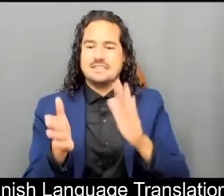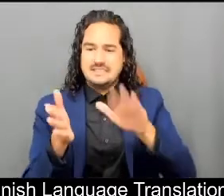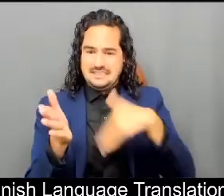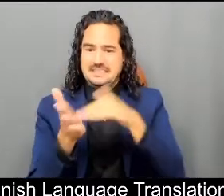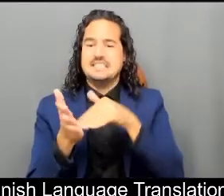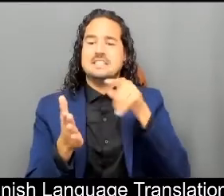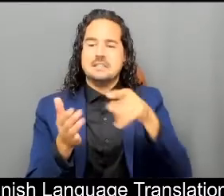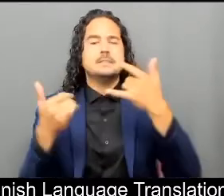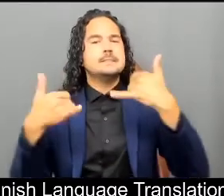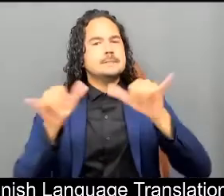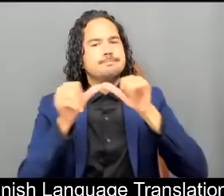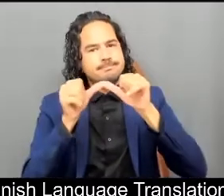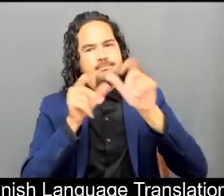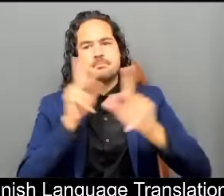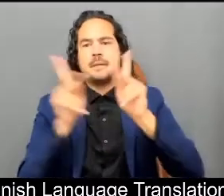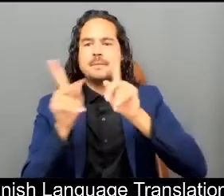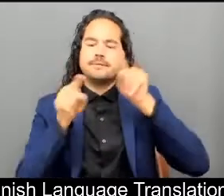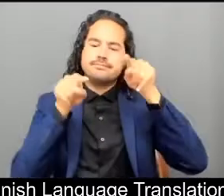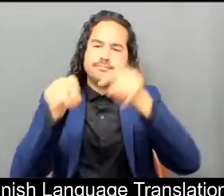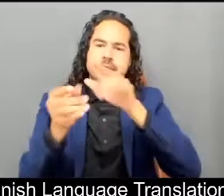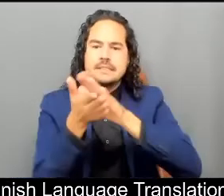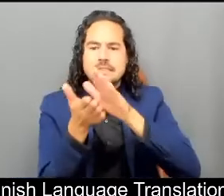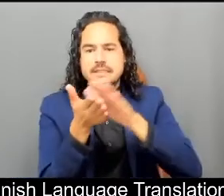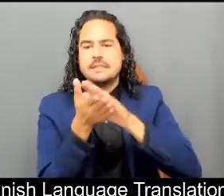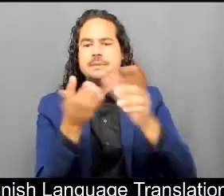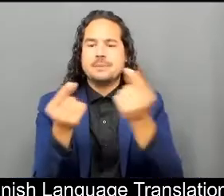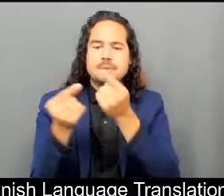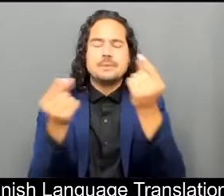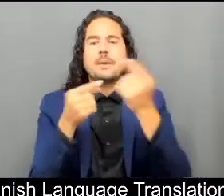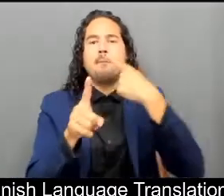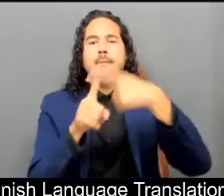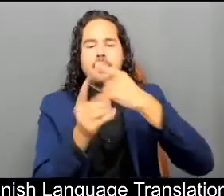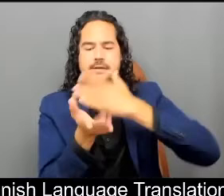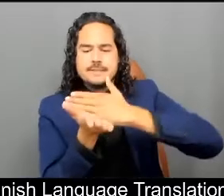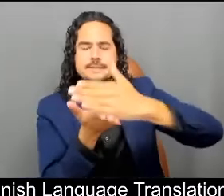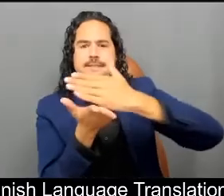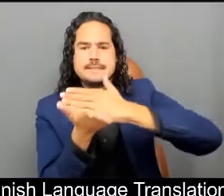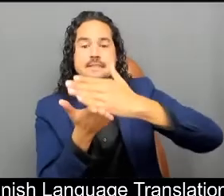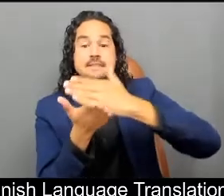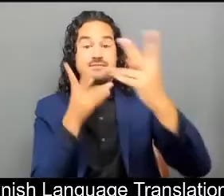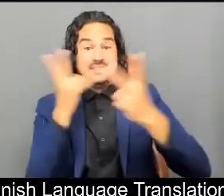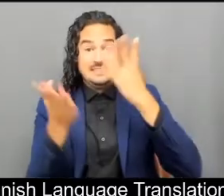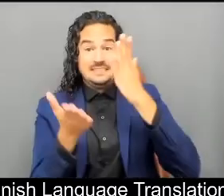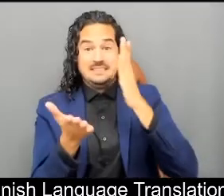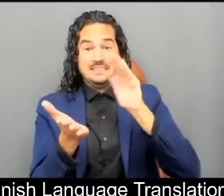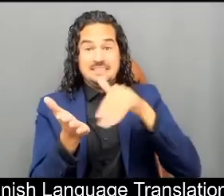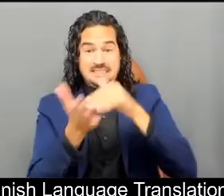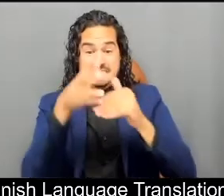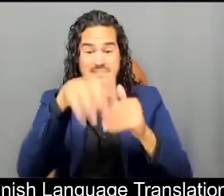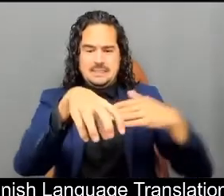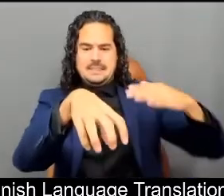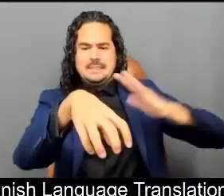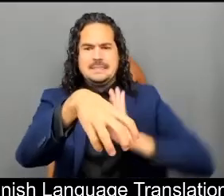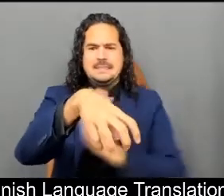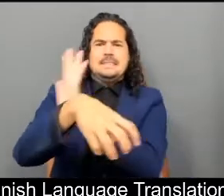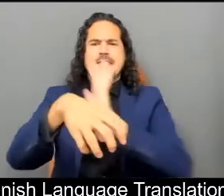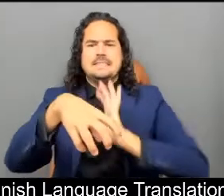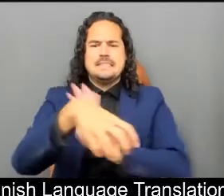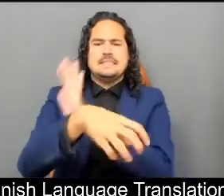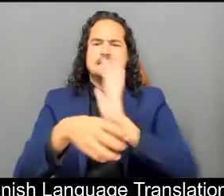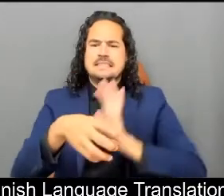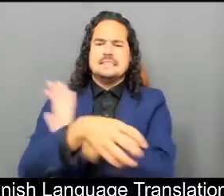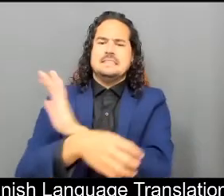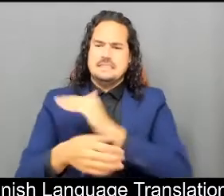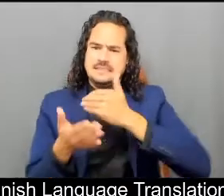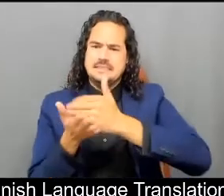the visitor center. That's all going very well. There isn't any issues in there, not yesterday or last night